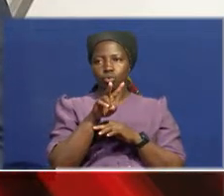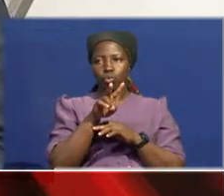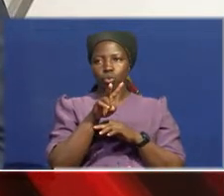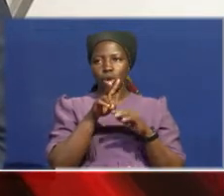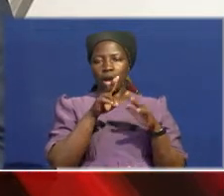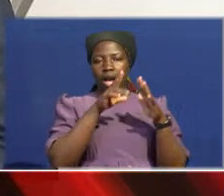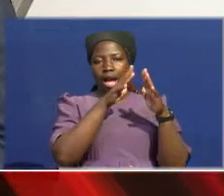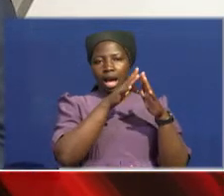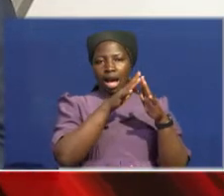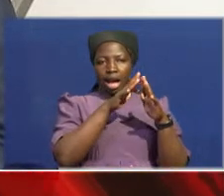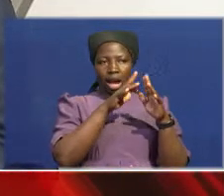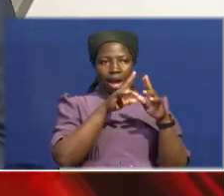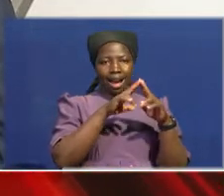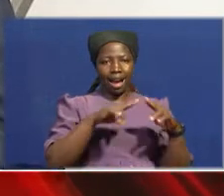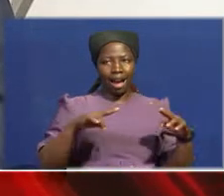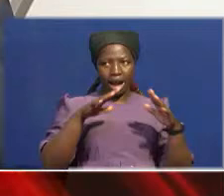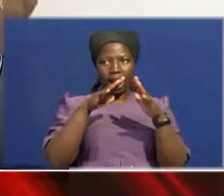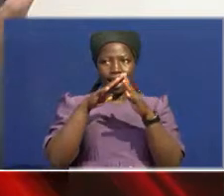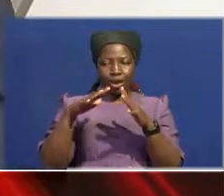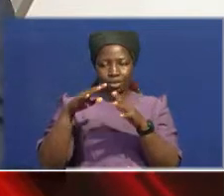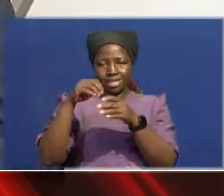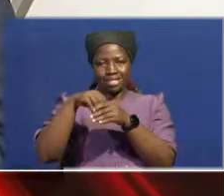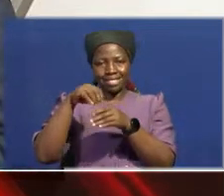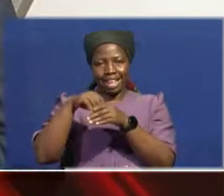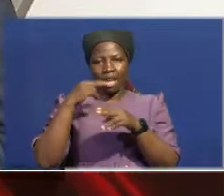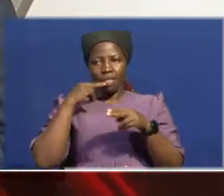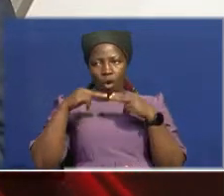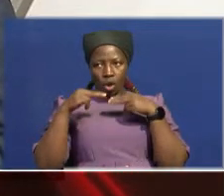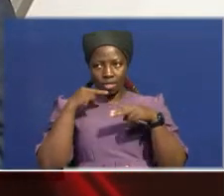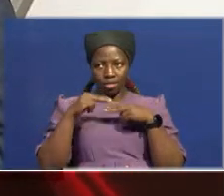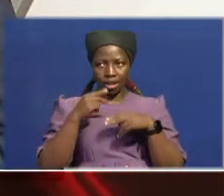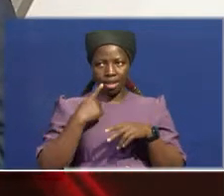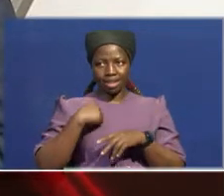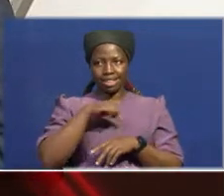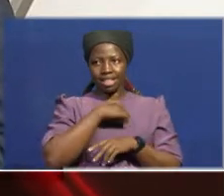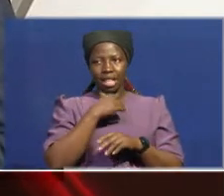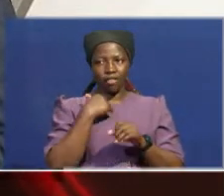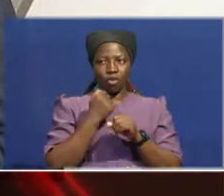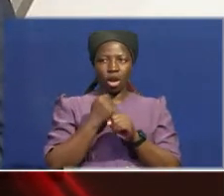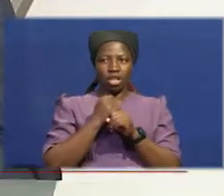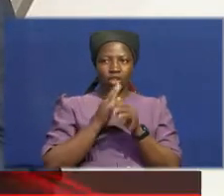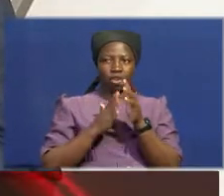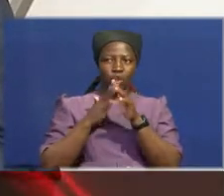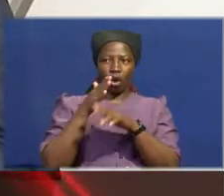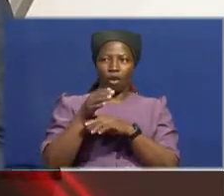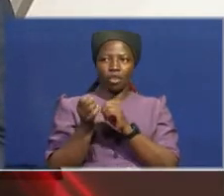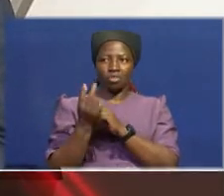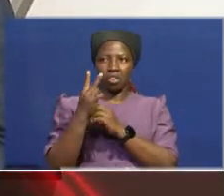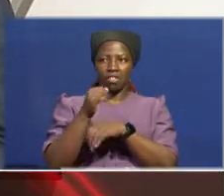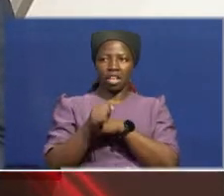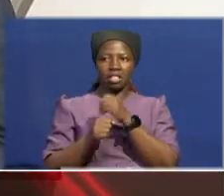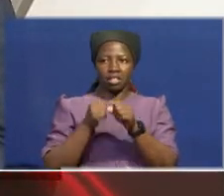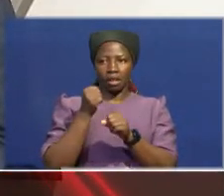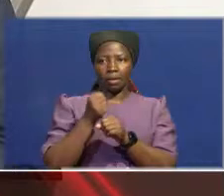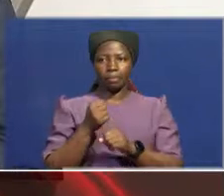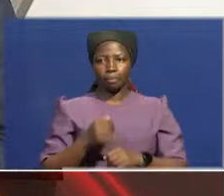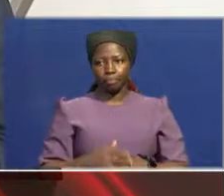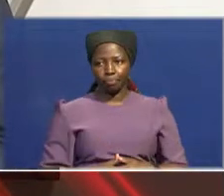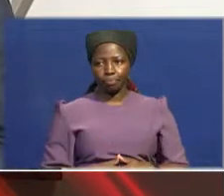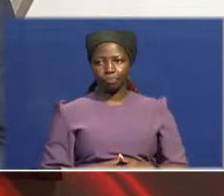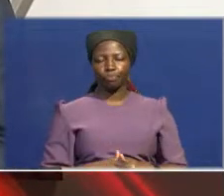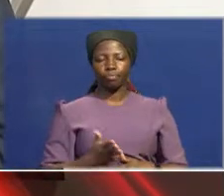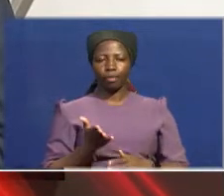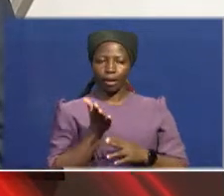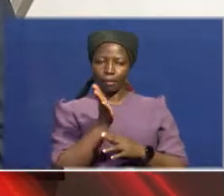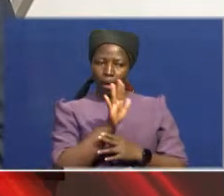are apartment hotels. And we've been in operation for more than 12 years. But